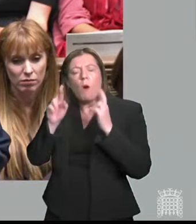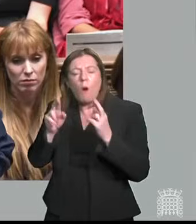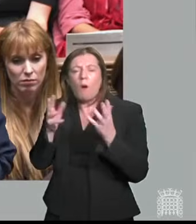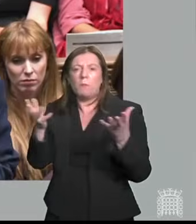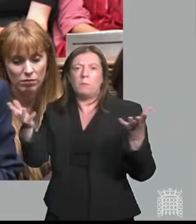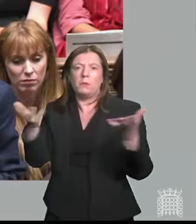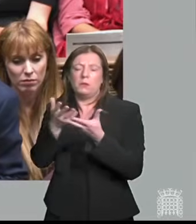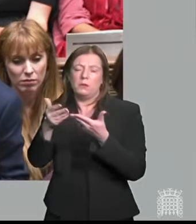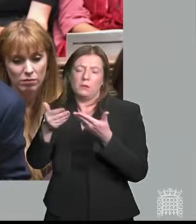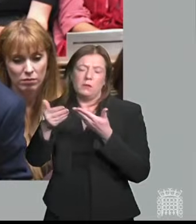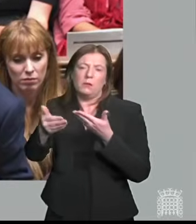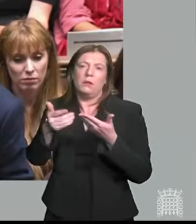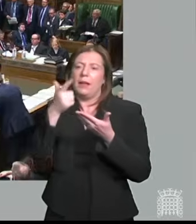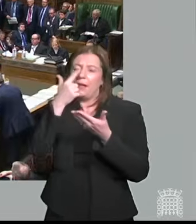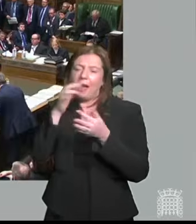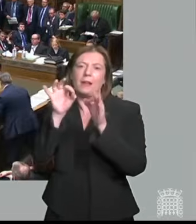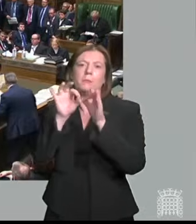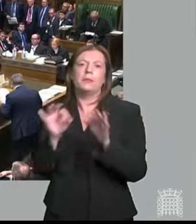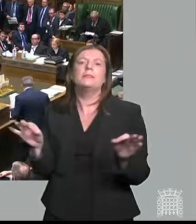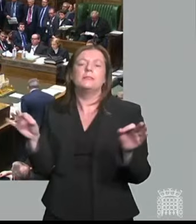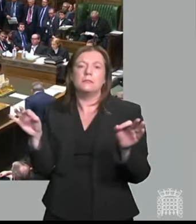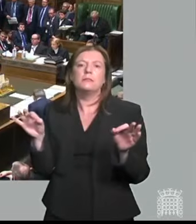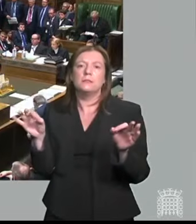peace is maintained?